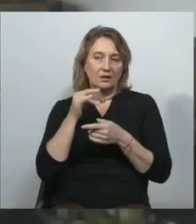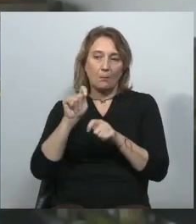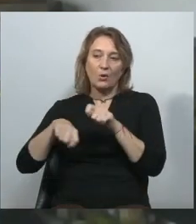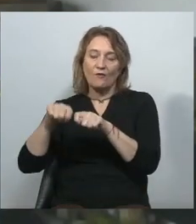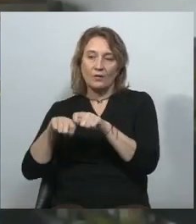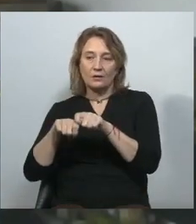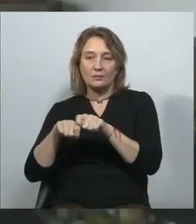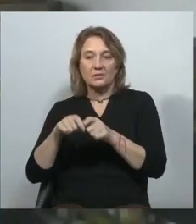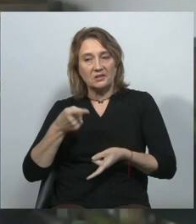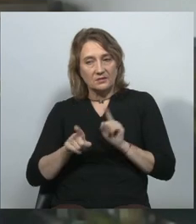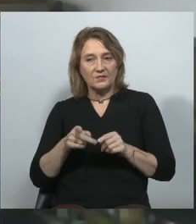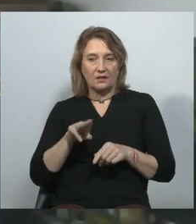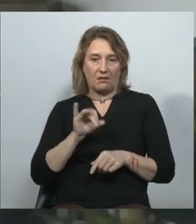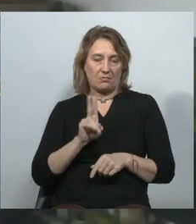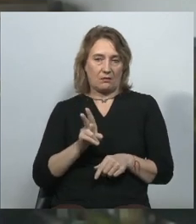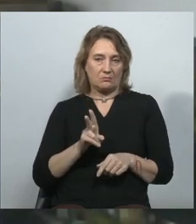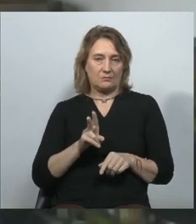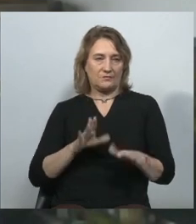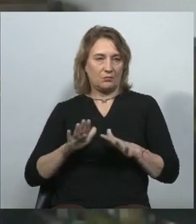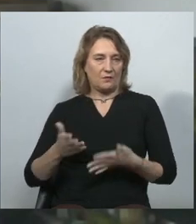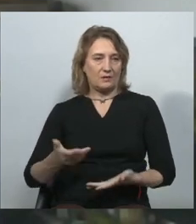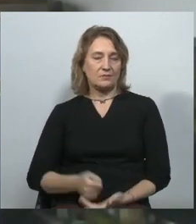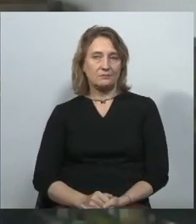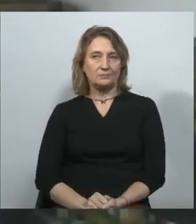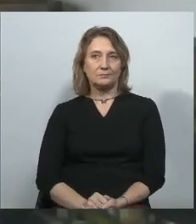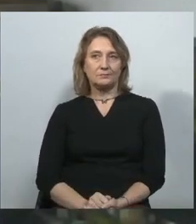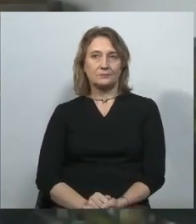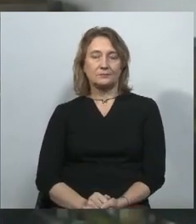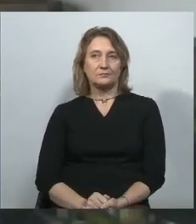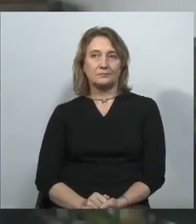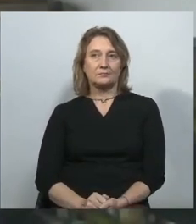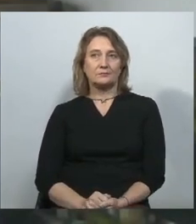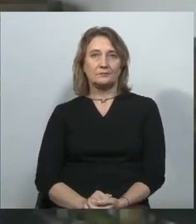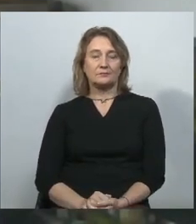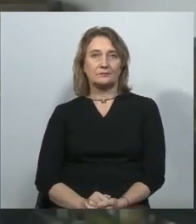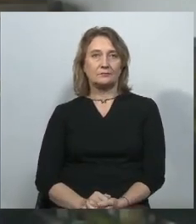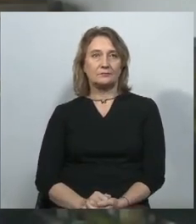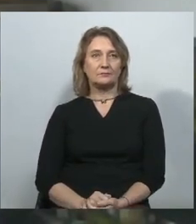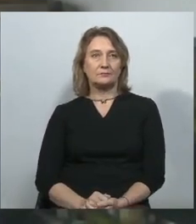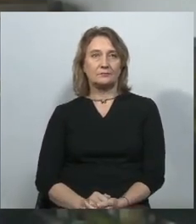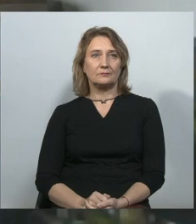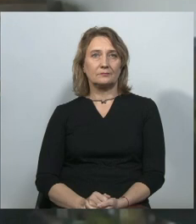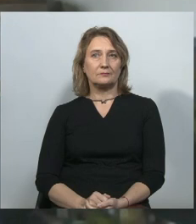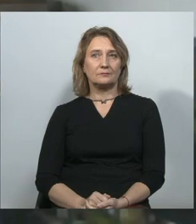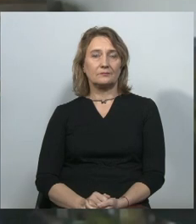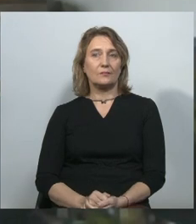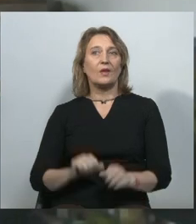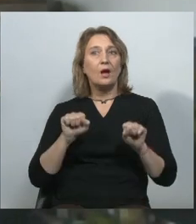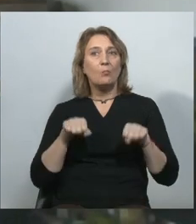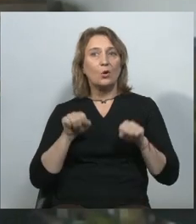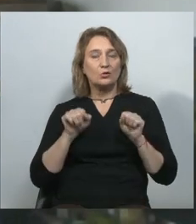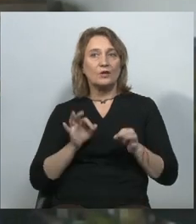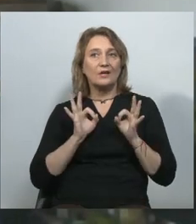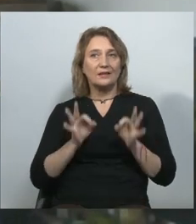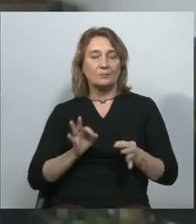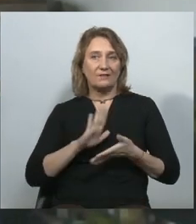where do I need information about this? Where is this woman coming from? I haven't seen this anywhere else. It hasn't been verified. It's